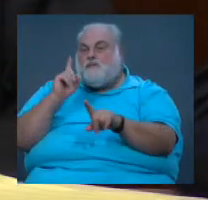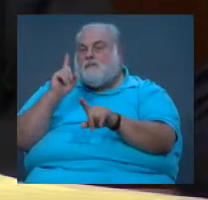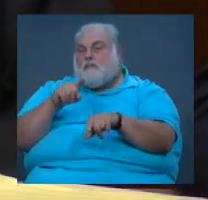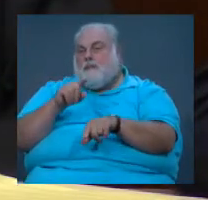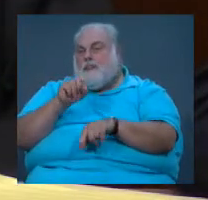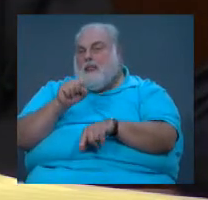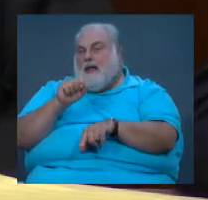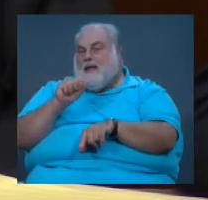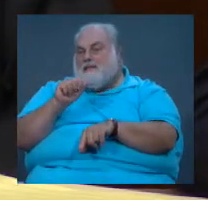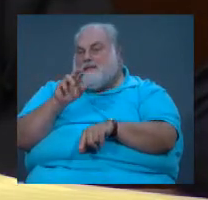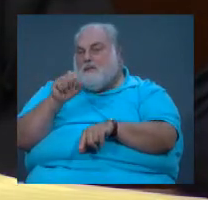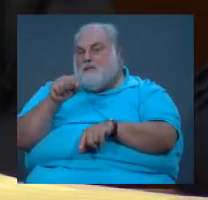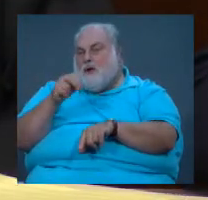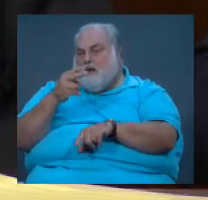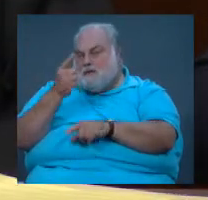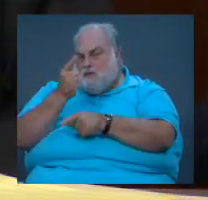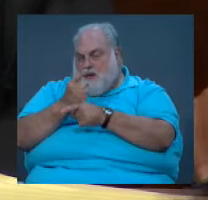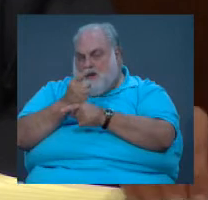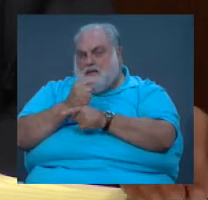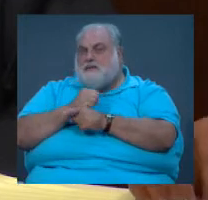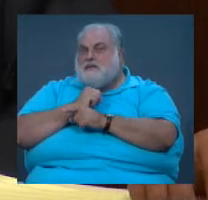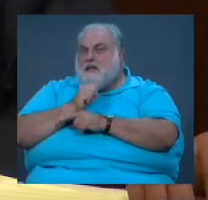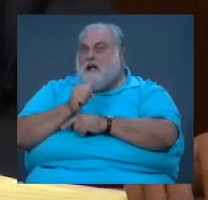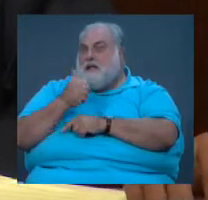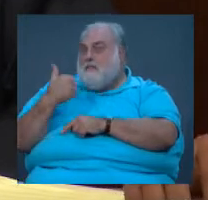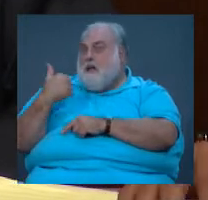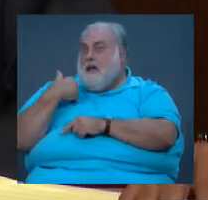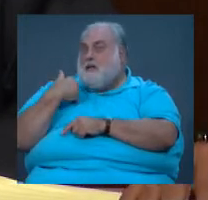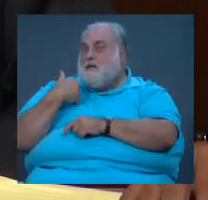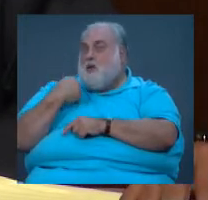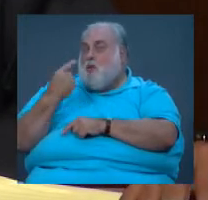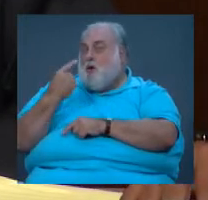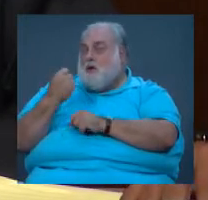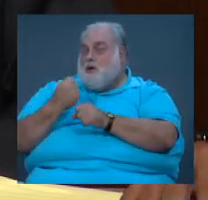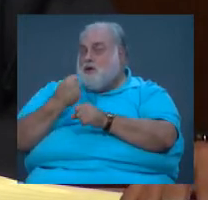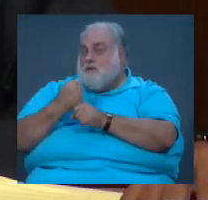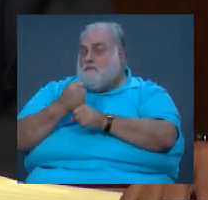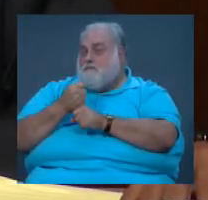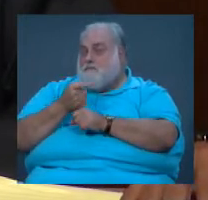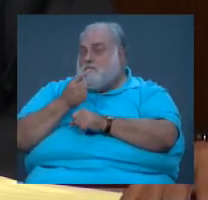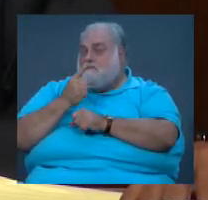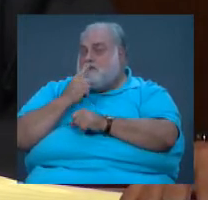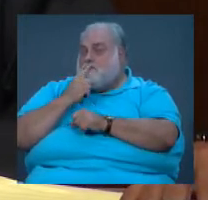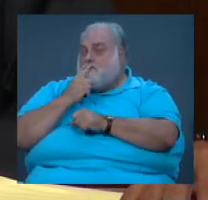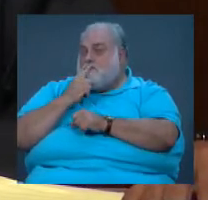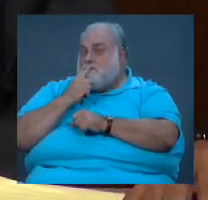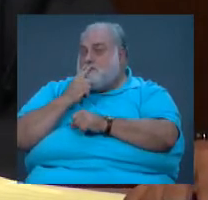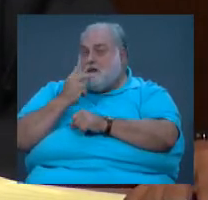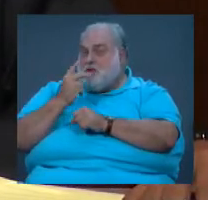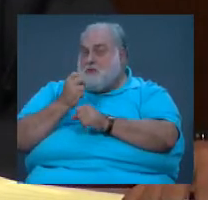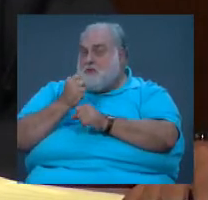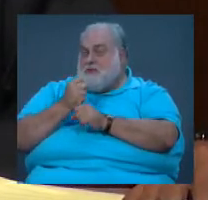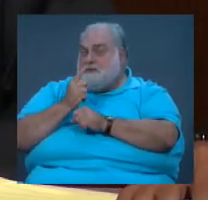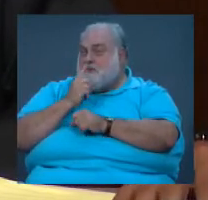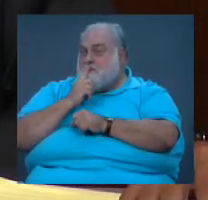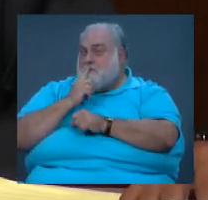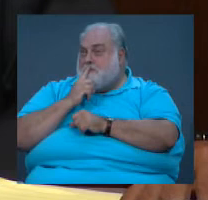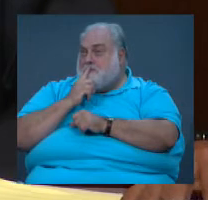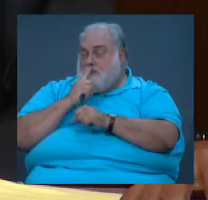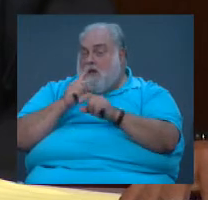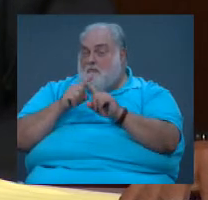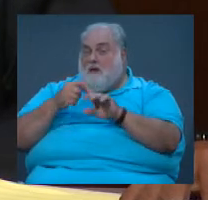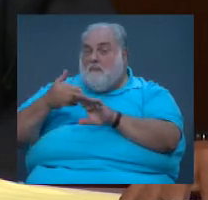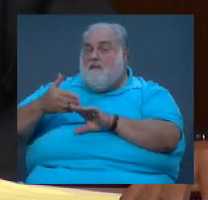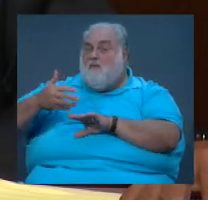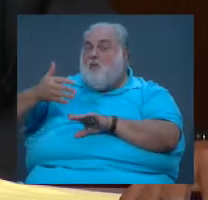Sarah's correct, and I don't think it's been in the last year or two, but there was a time